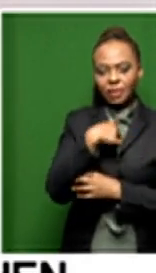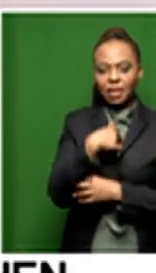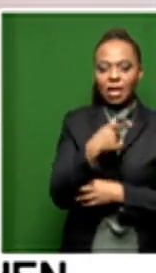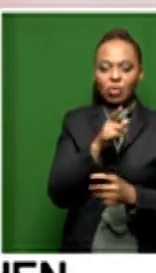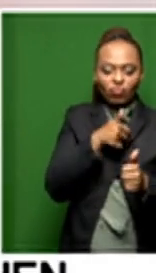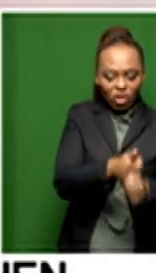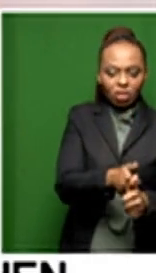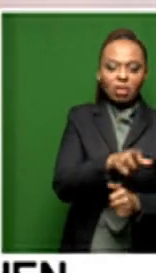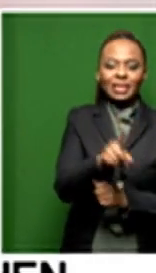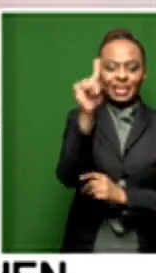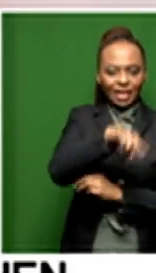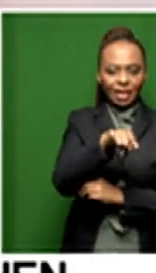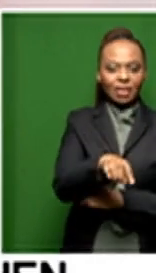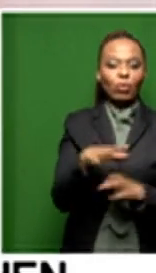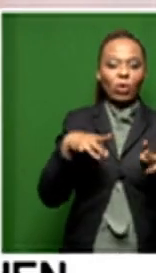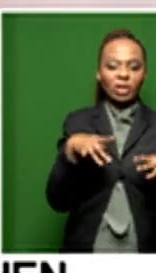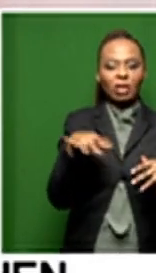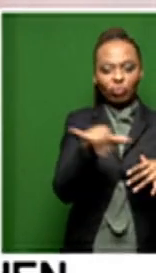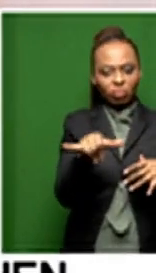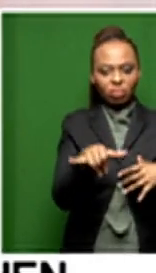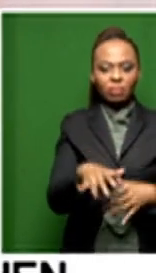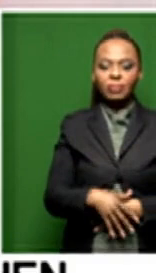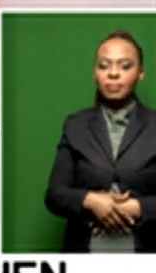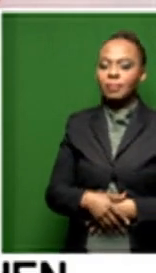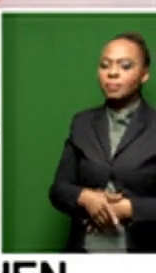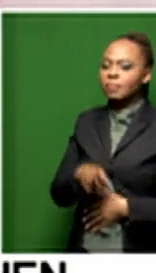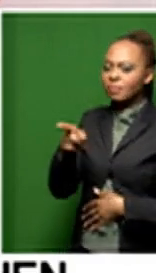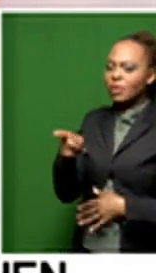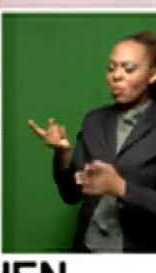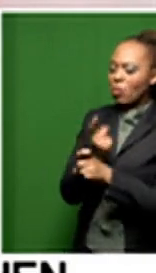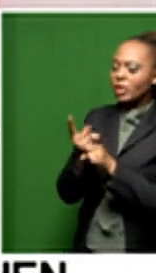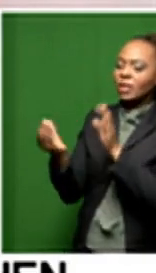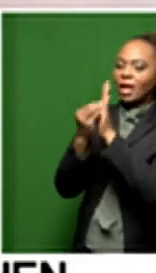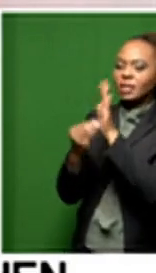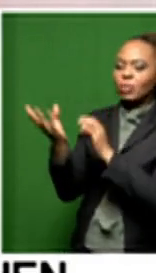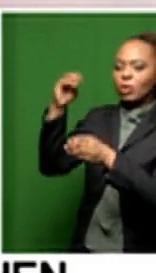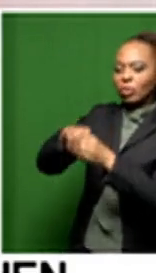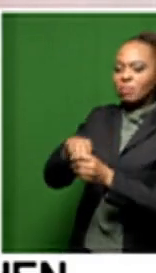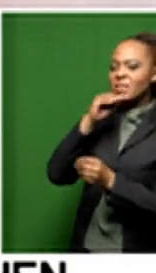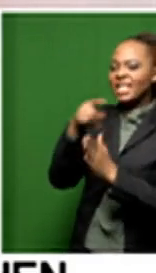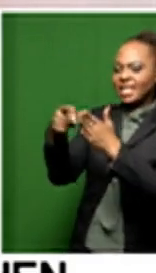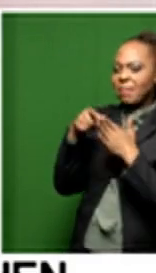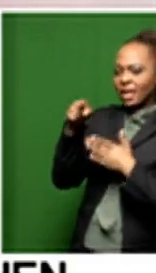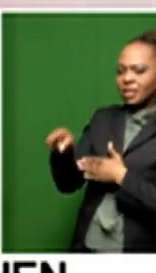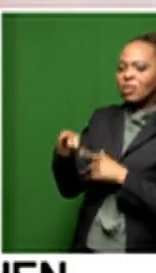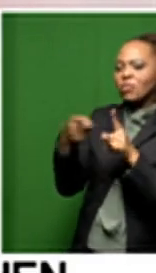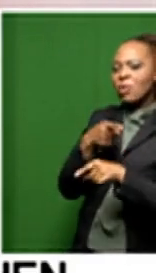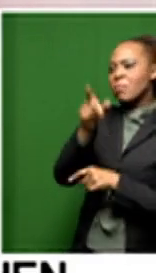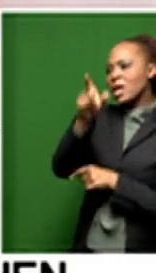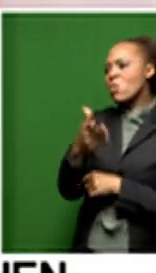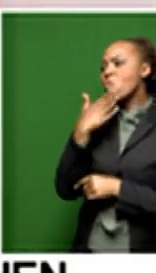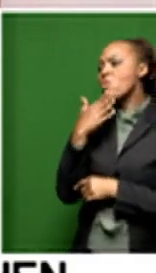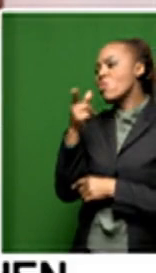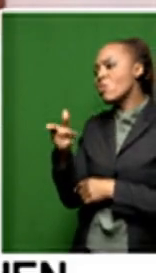noticed with certain foods that you post, there's always a recipe clip included. Was there a demand from your followers to include it, or was it